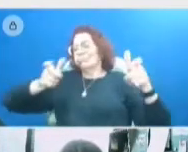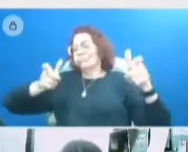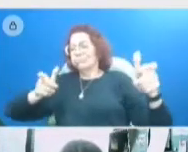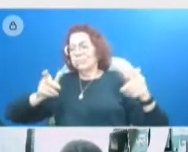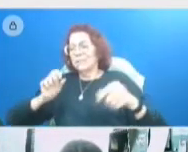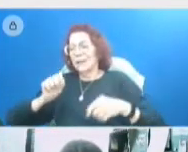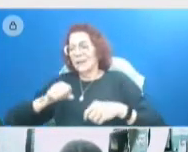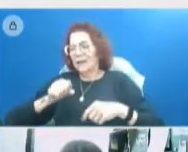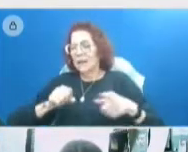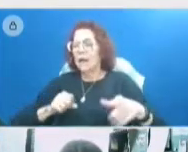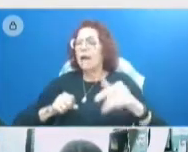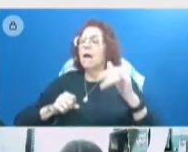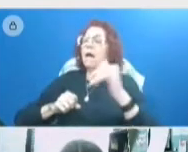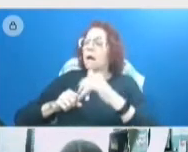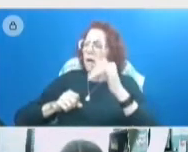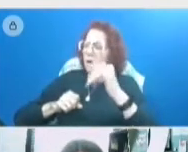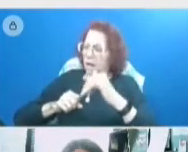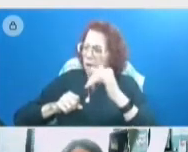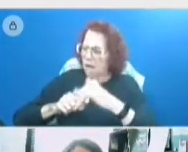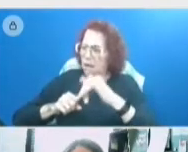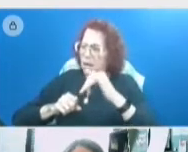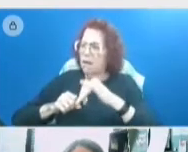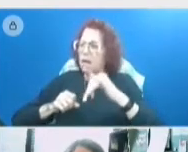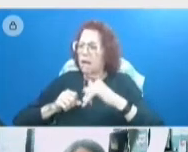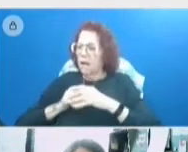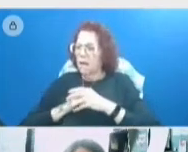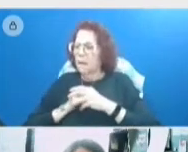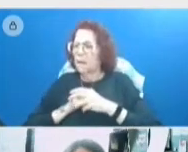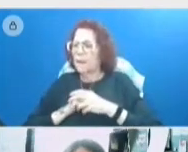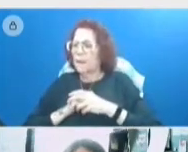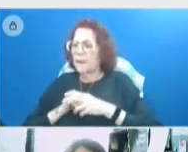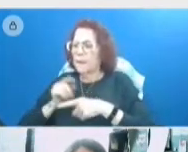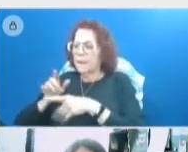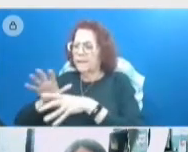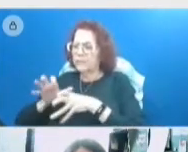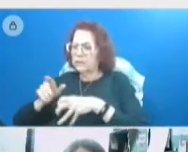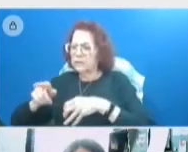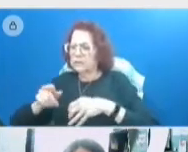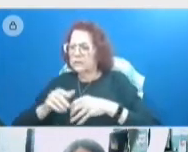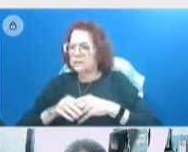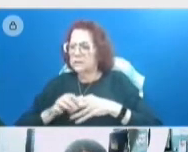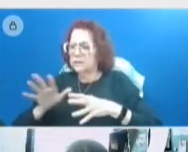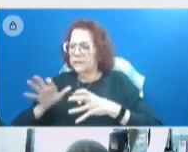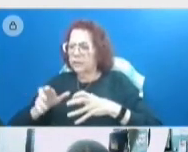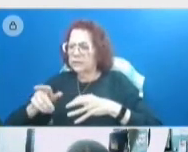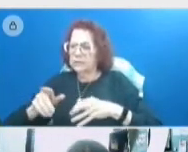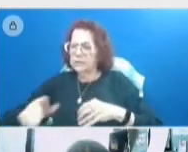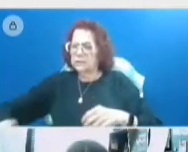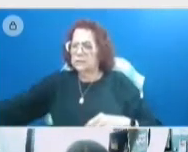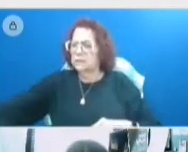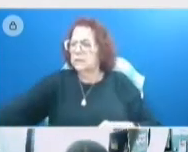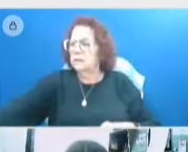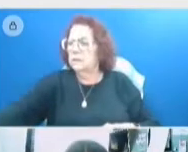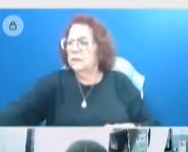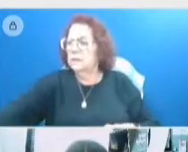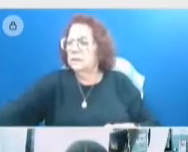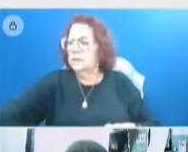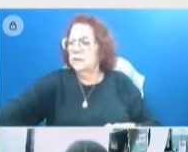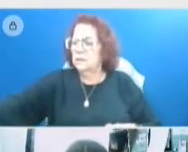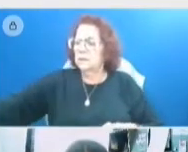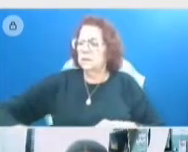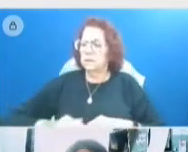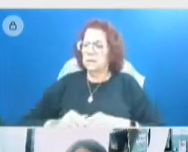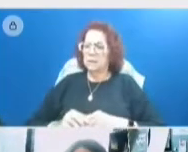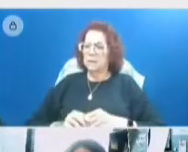So I just thought that term was misleading in our minutes. I don't have any problem revising that, but we should have